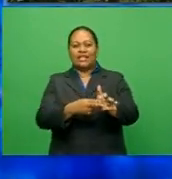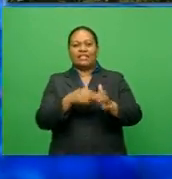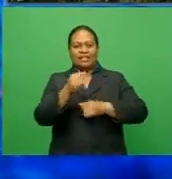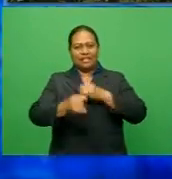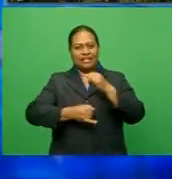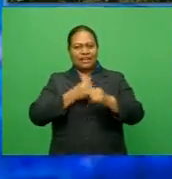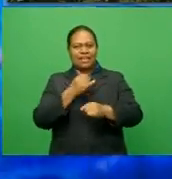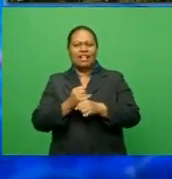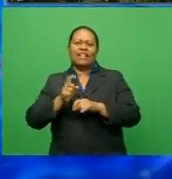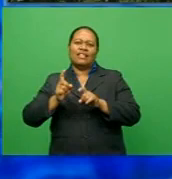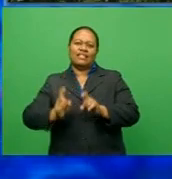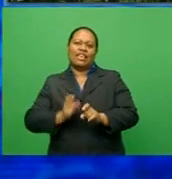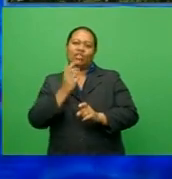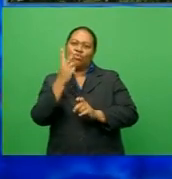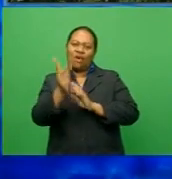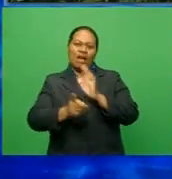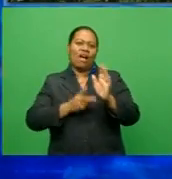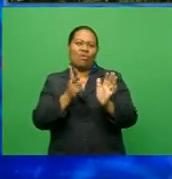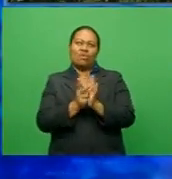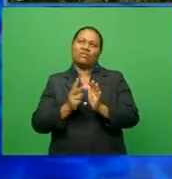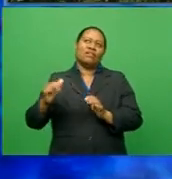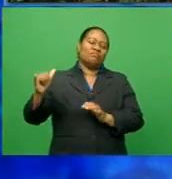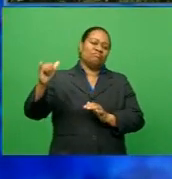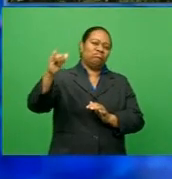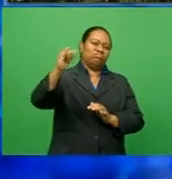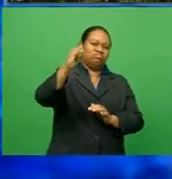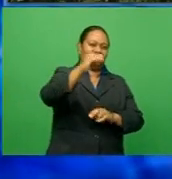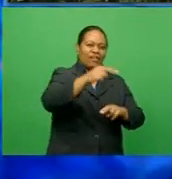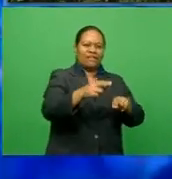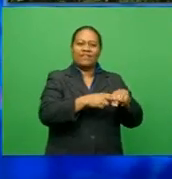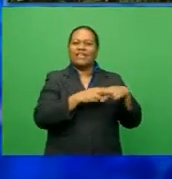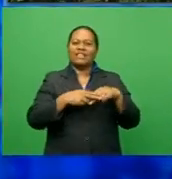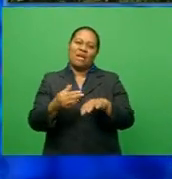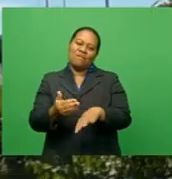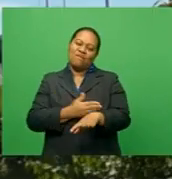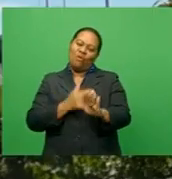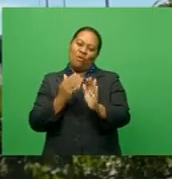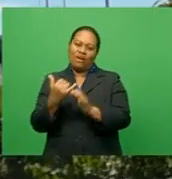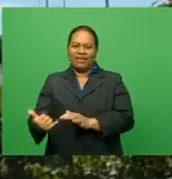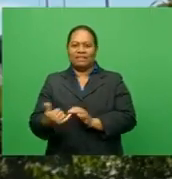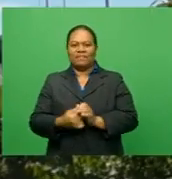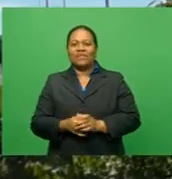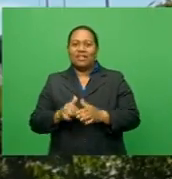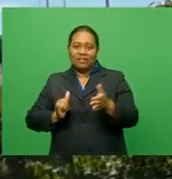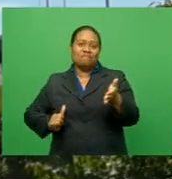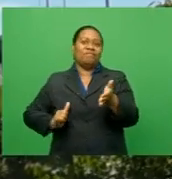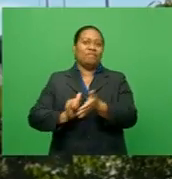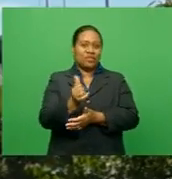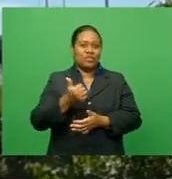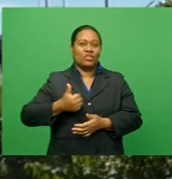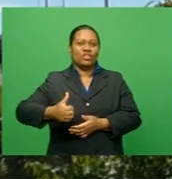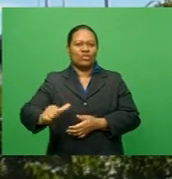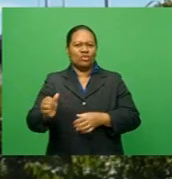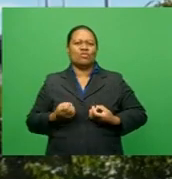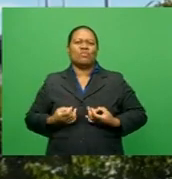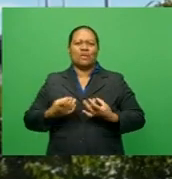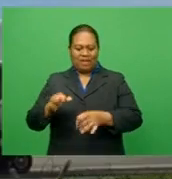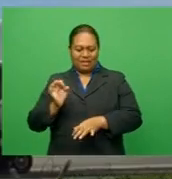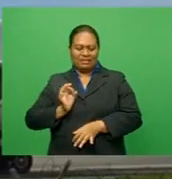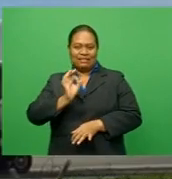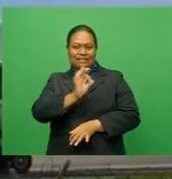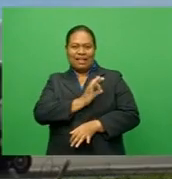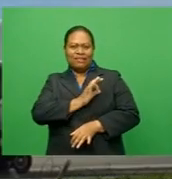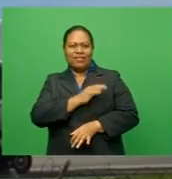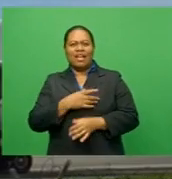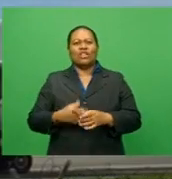and spend over 2 hours in the skies above Fiji before returning. The airline will also use the flight to prepare staff and guests